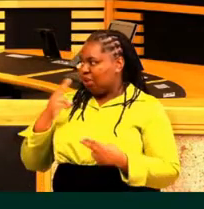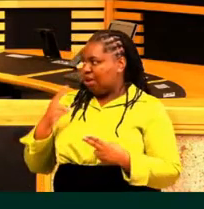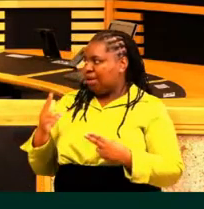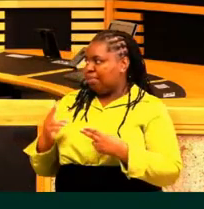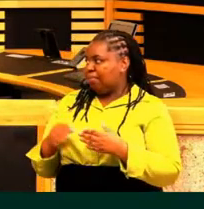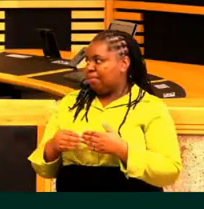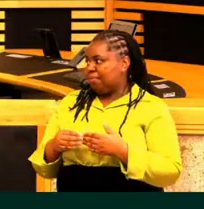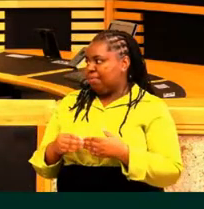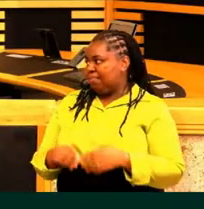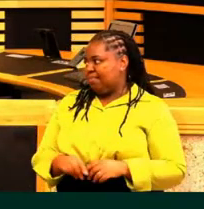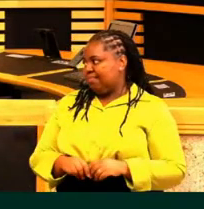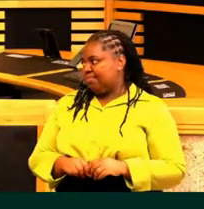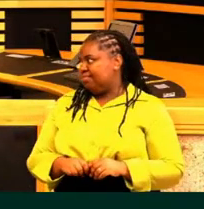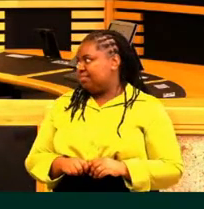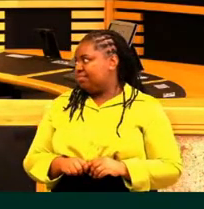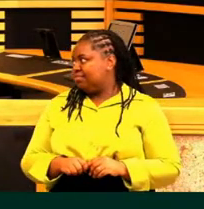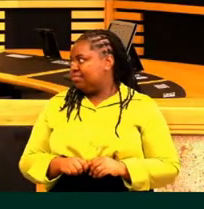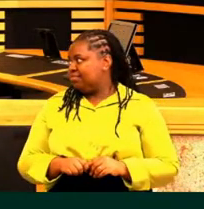yeah